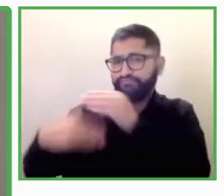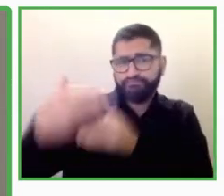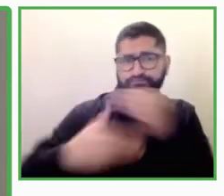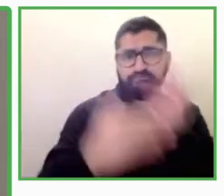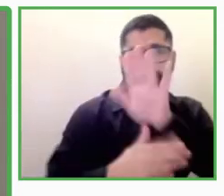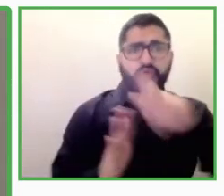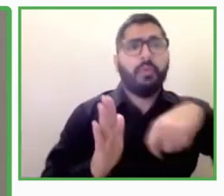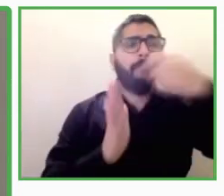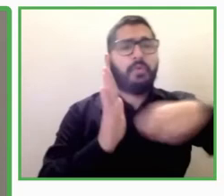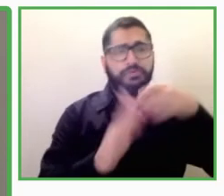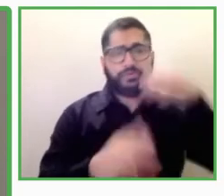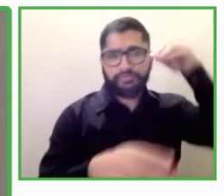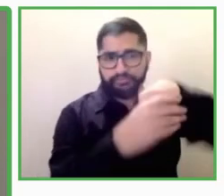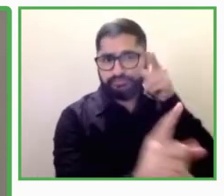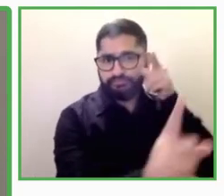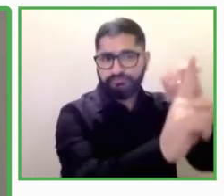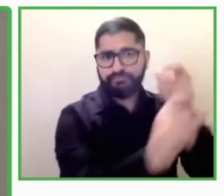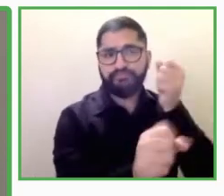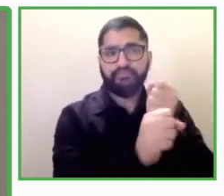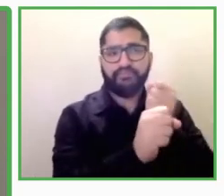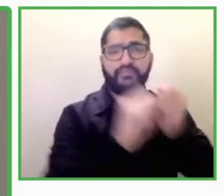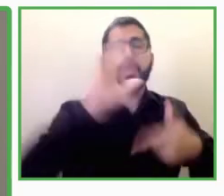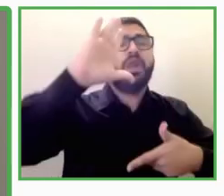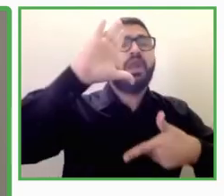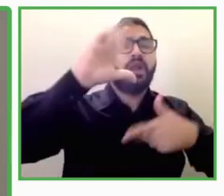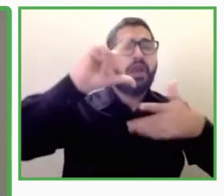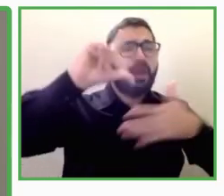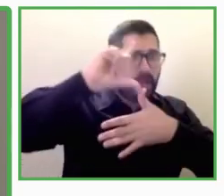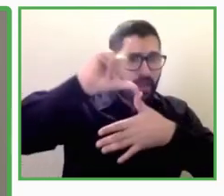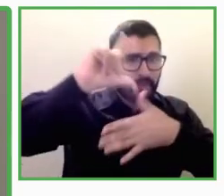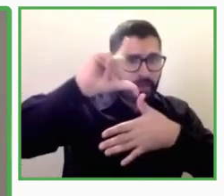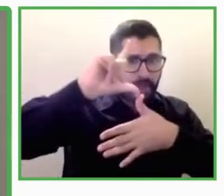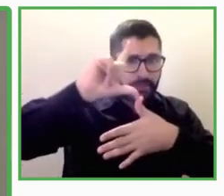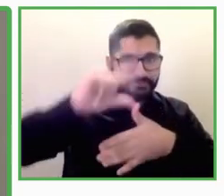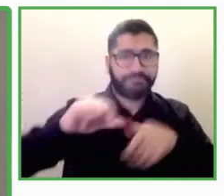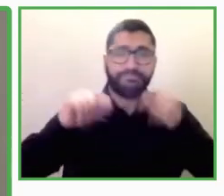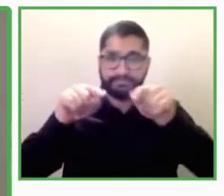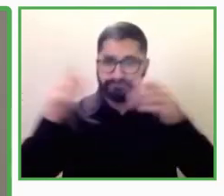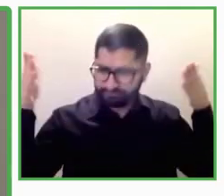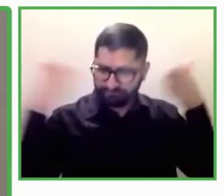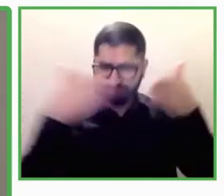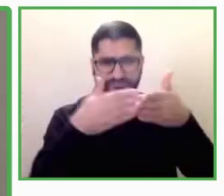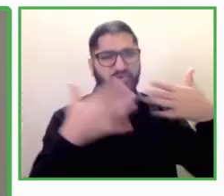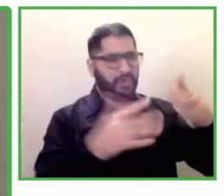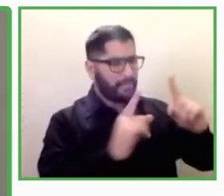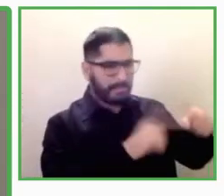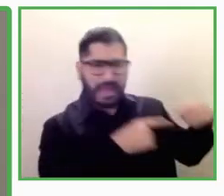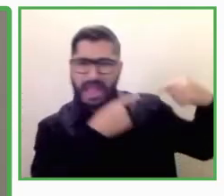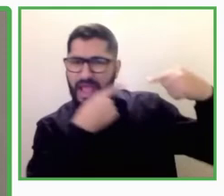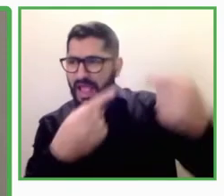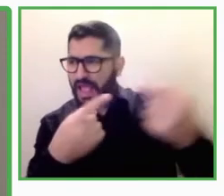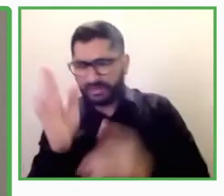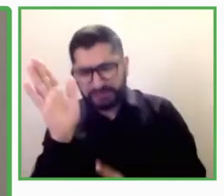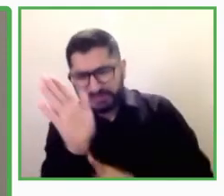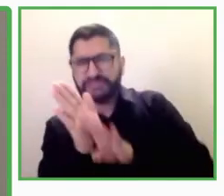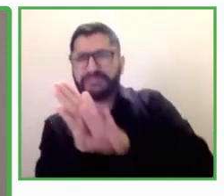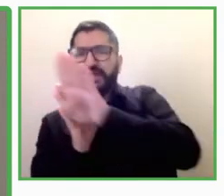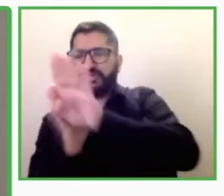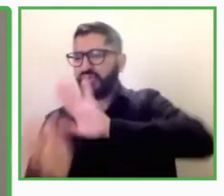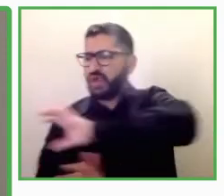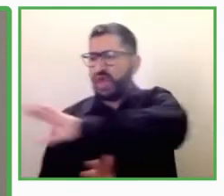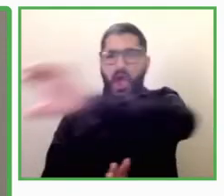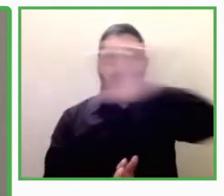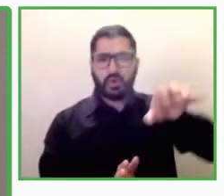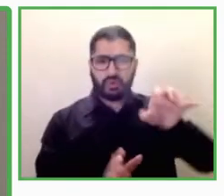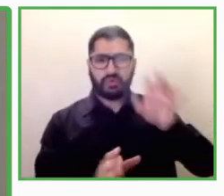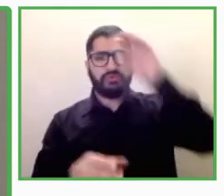project. It's called For Talent Latin America, and for around a year and a half, we've developed it in those four countries, and you